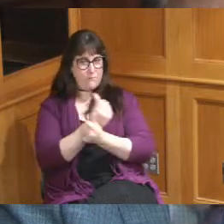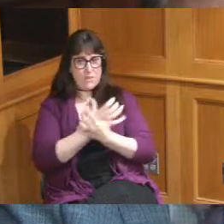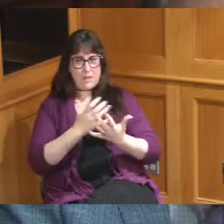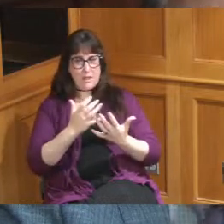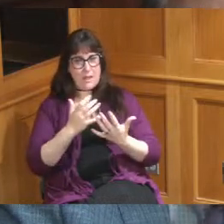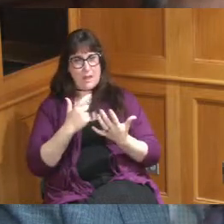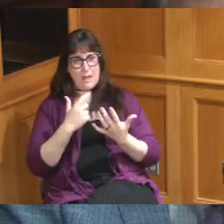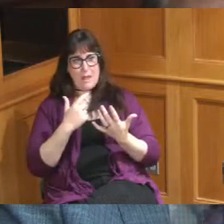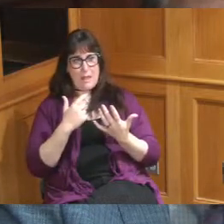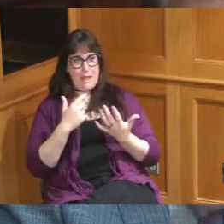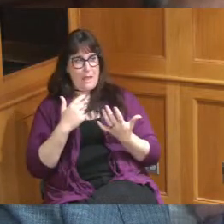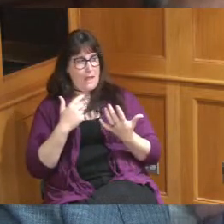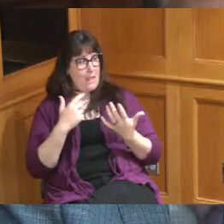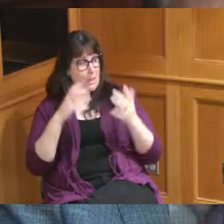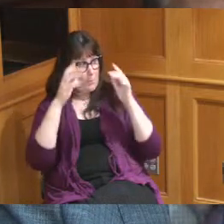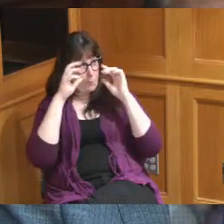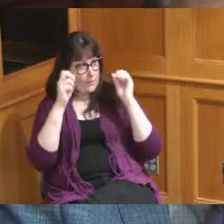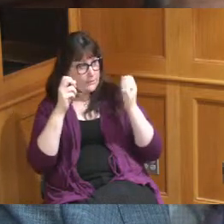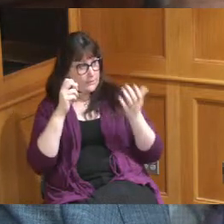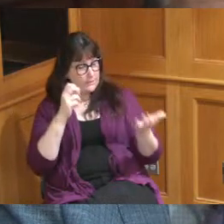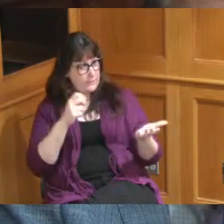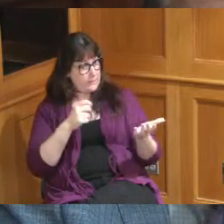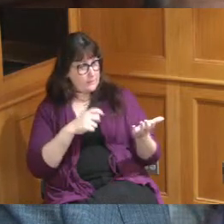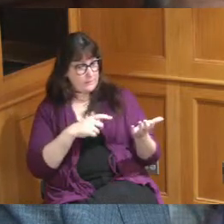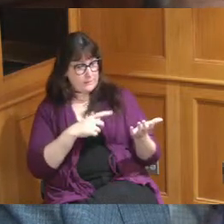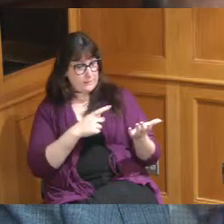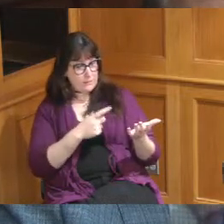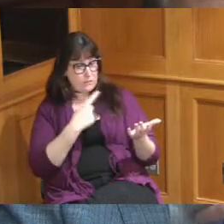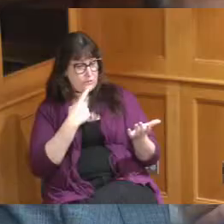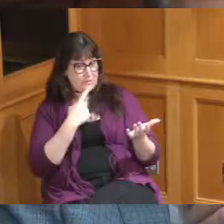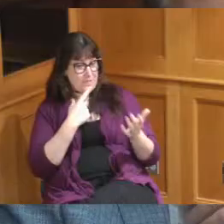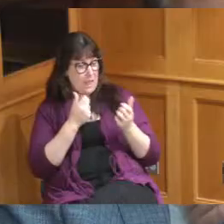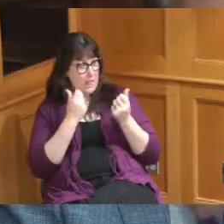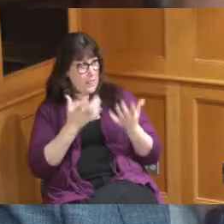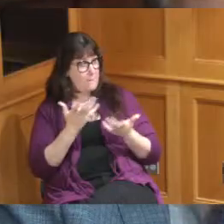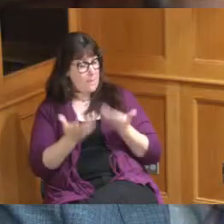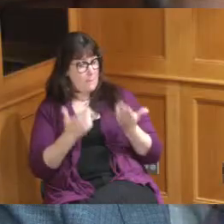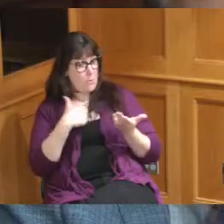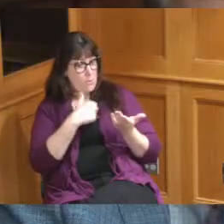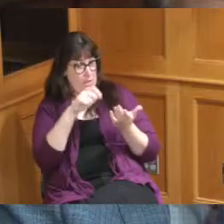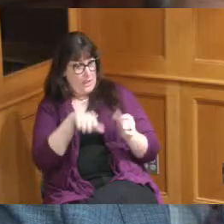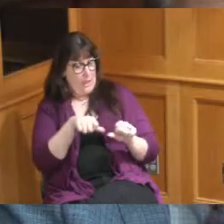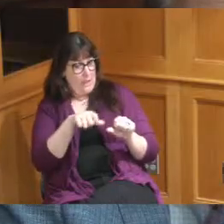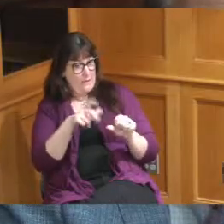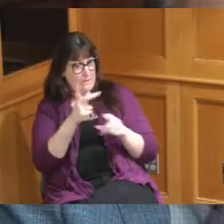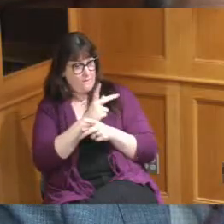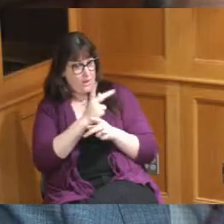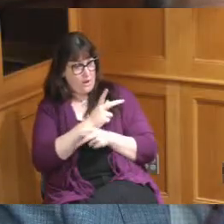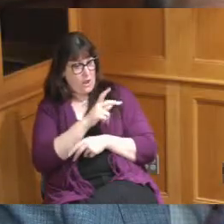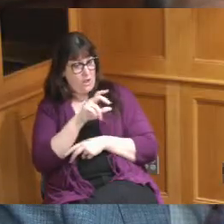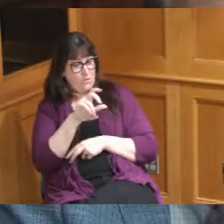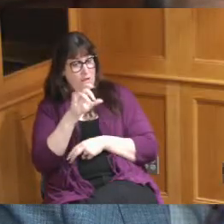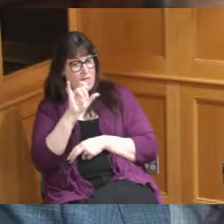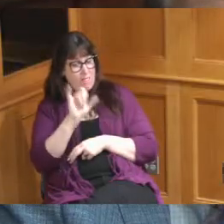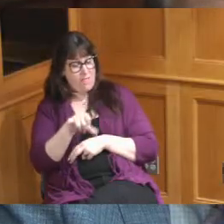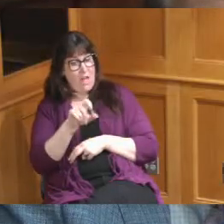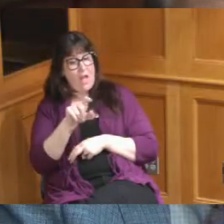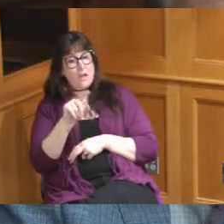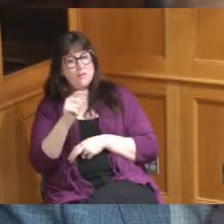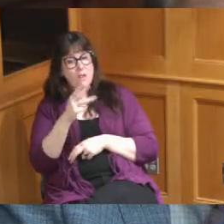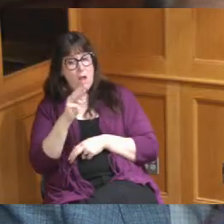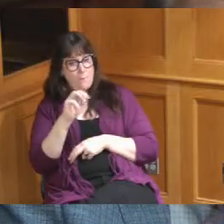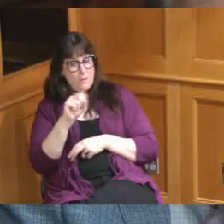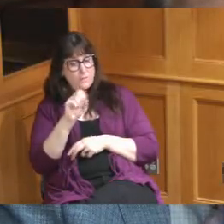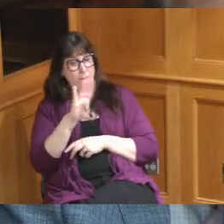anxious. I don't know, President Driehaus, I know you go up to the state a lot. Maybe we can find out where that Senator Thomas' bill is, and maybe